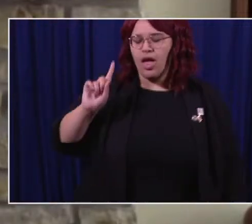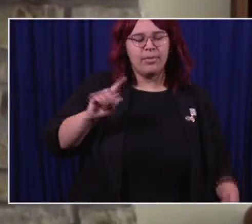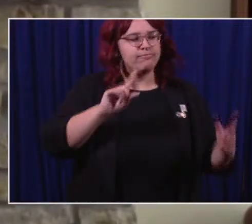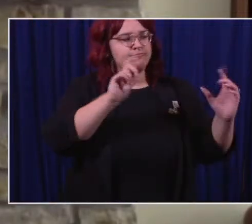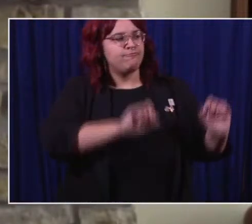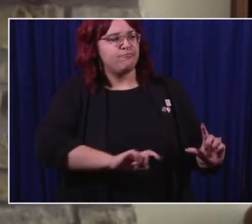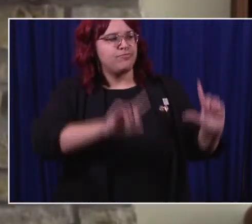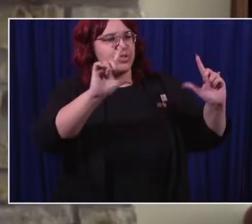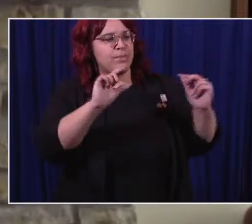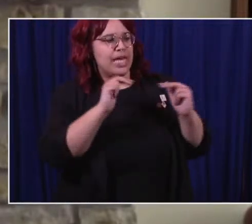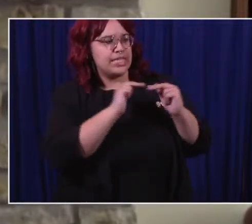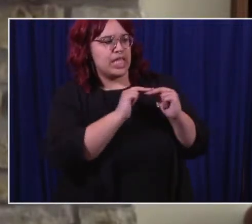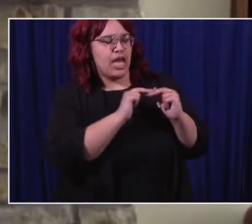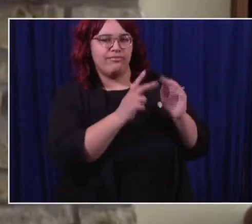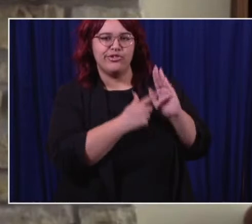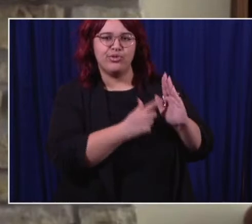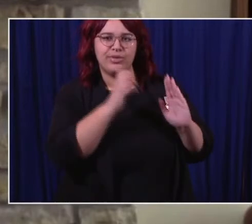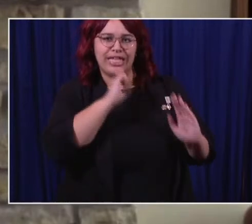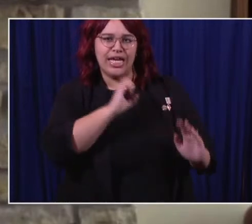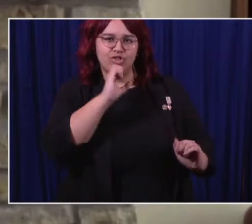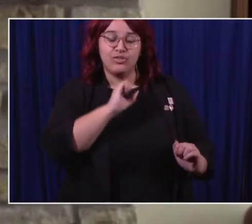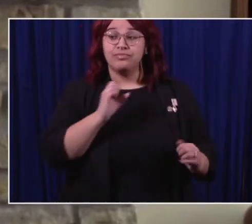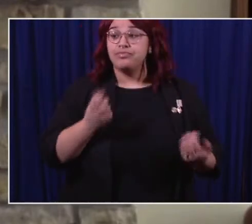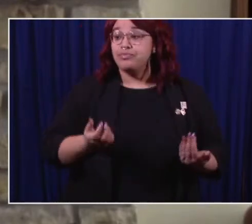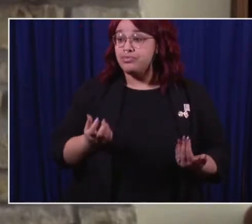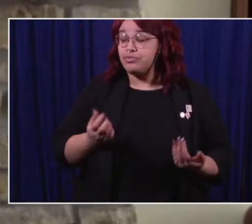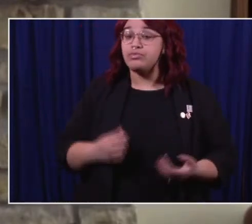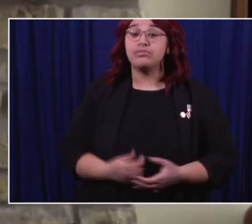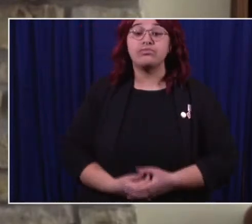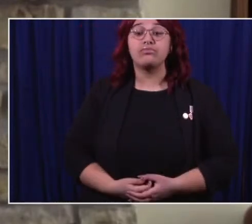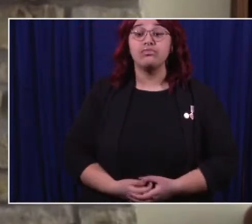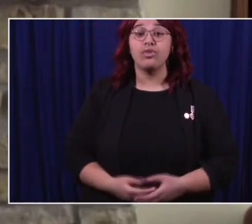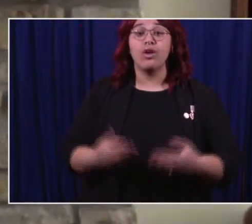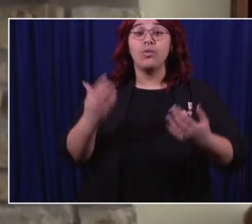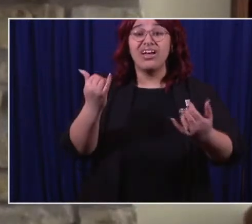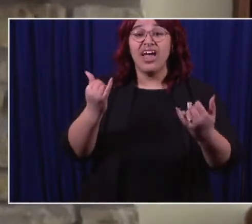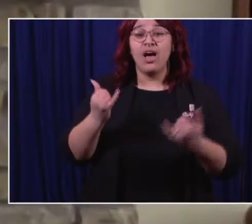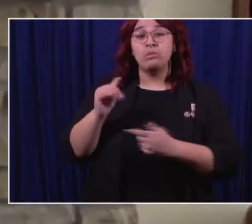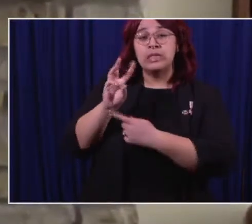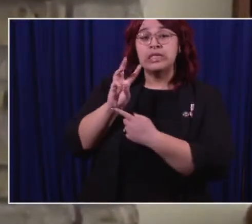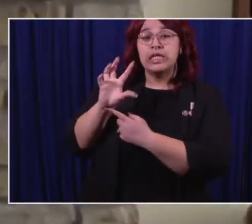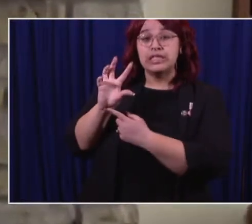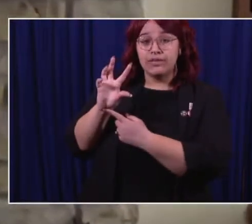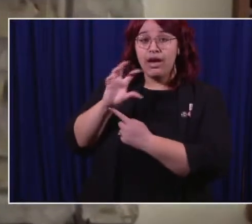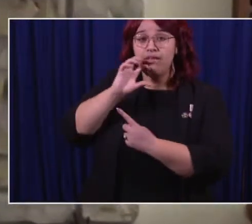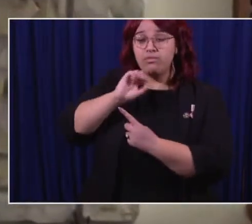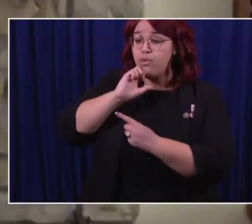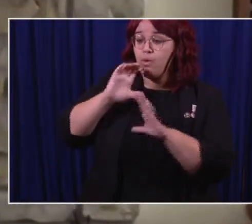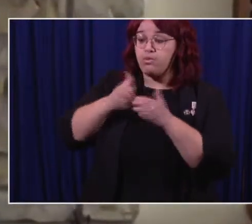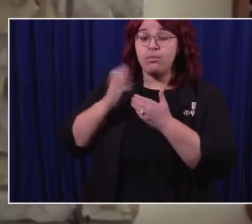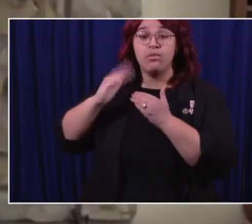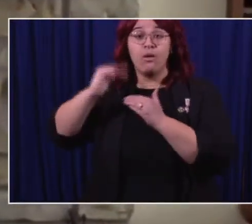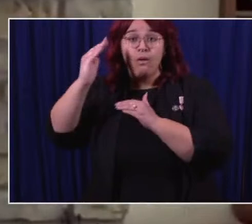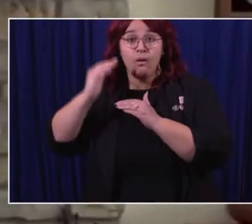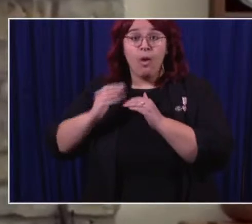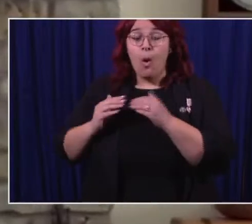We don't know, but it's a matter of weeks. And whether that's 3 weeks, 4 weeks, I don't think we know at